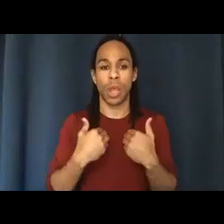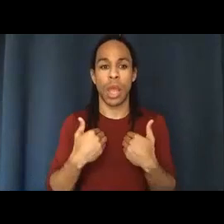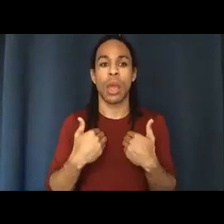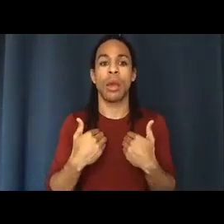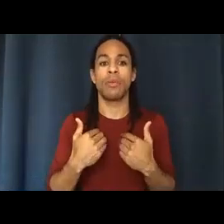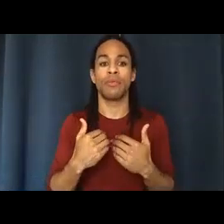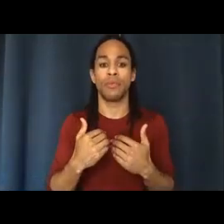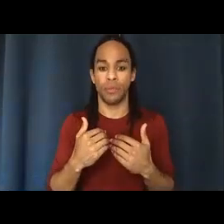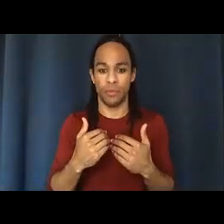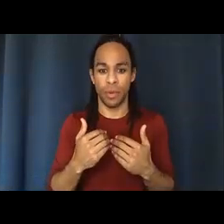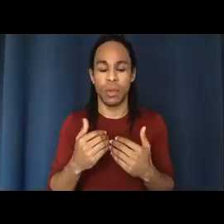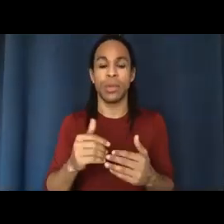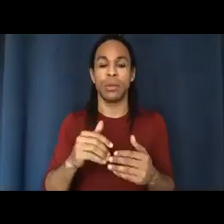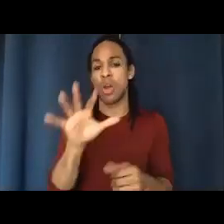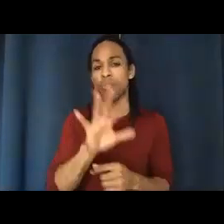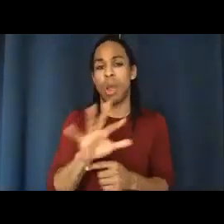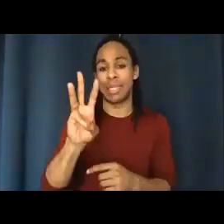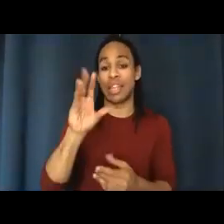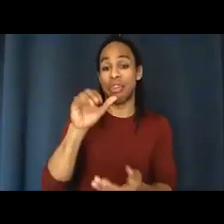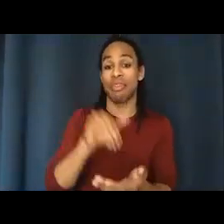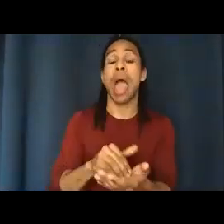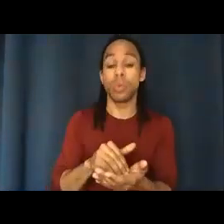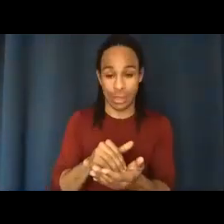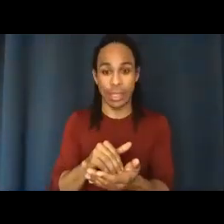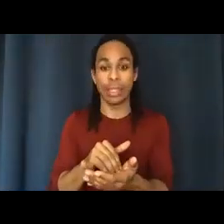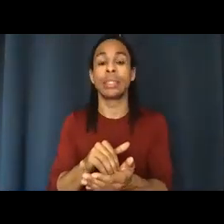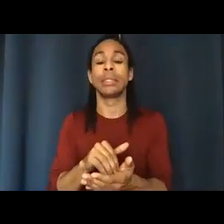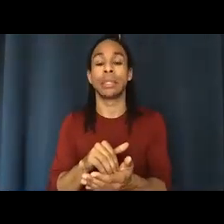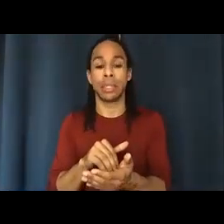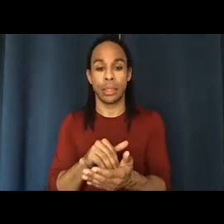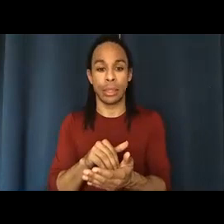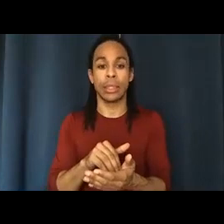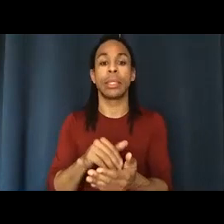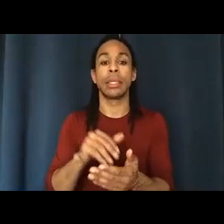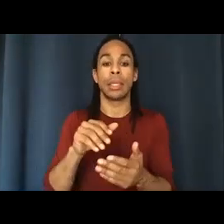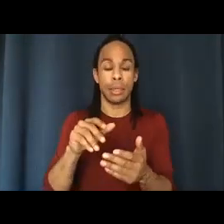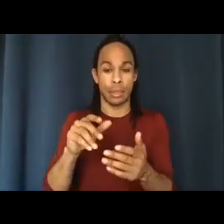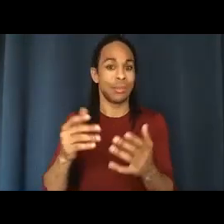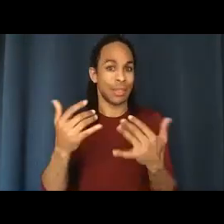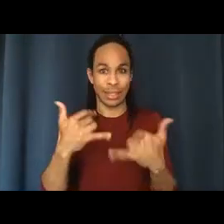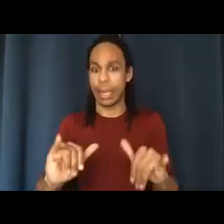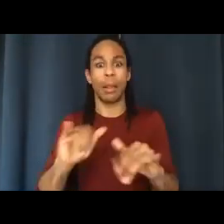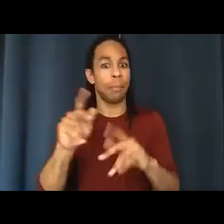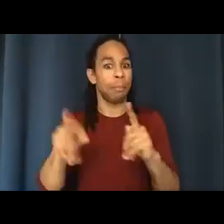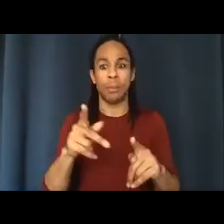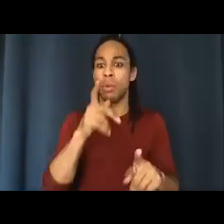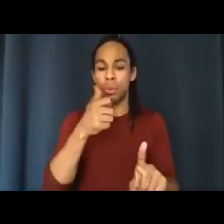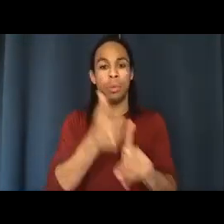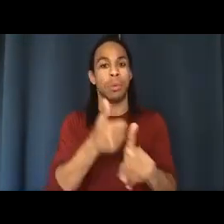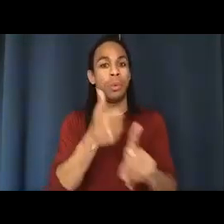not, or has never actually carried out a national census so that we can actually